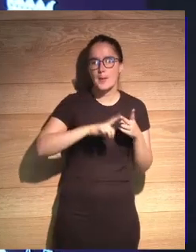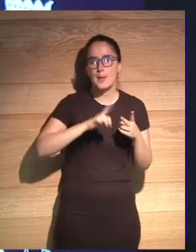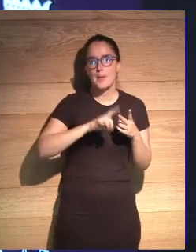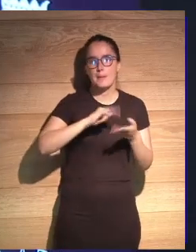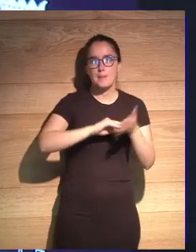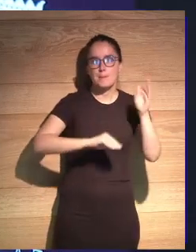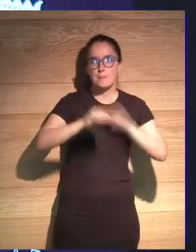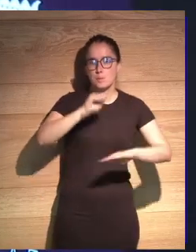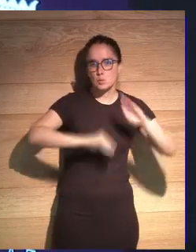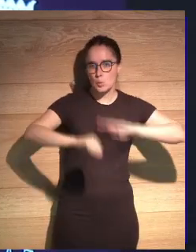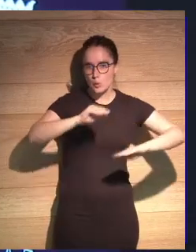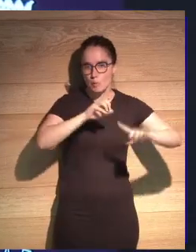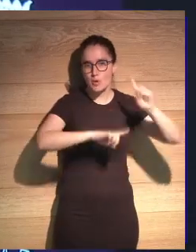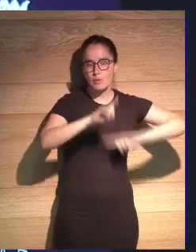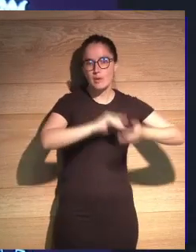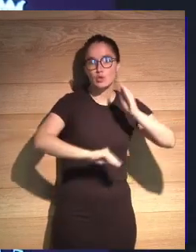memory,